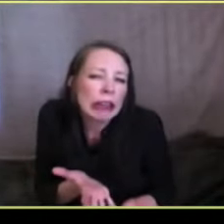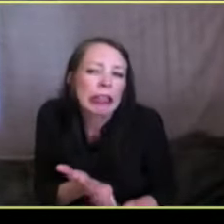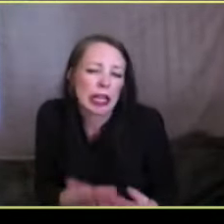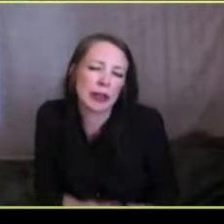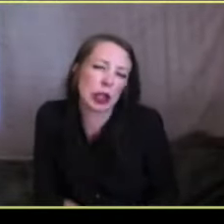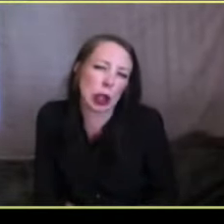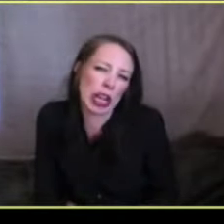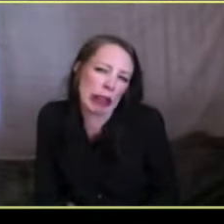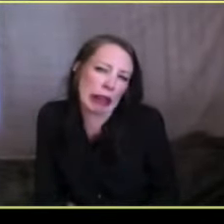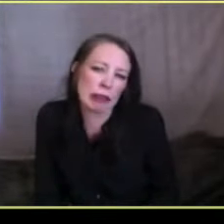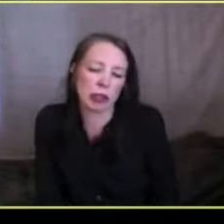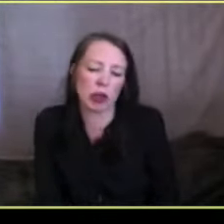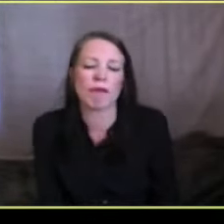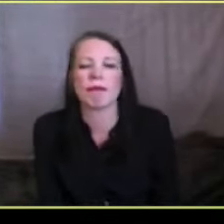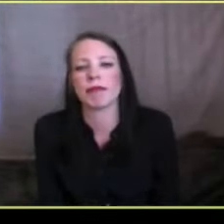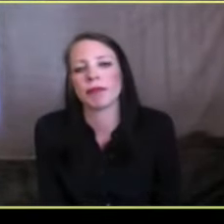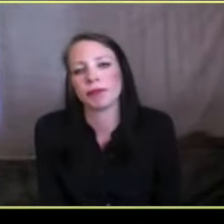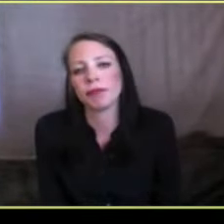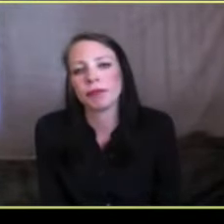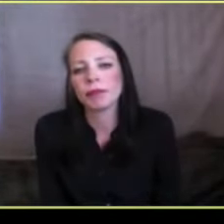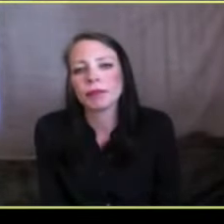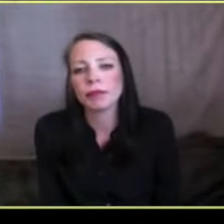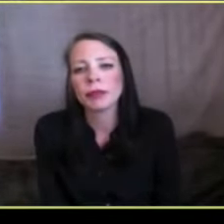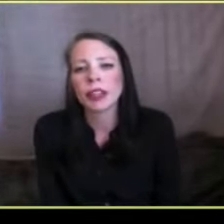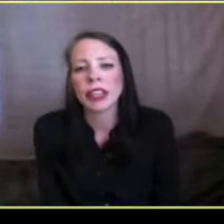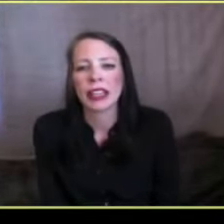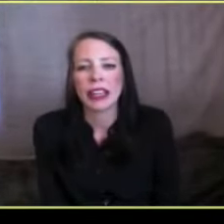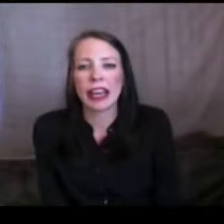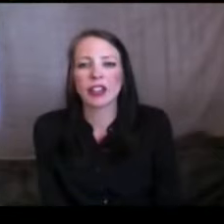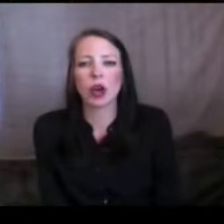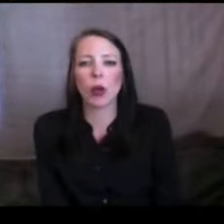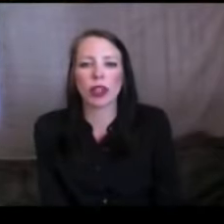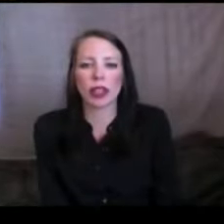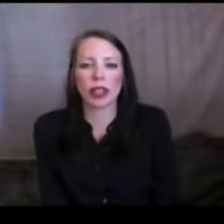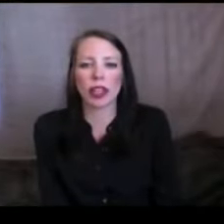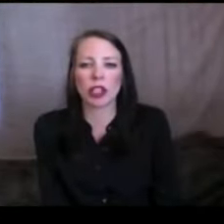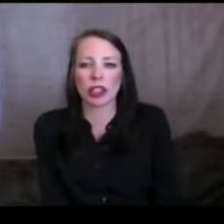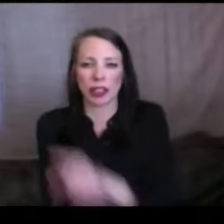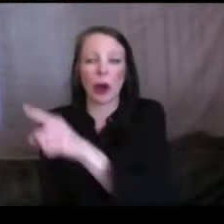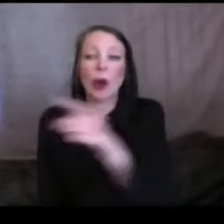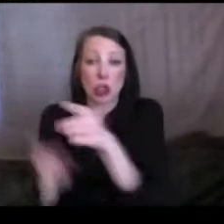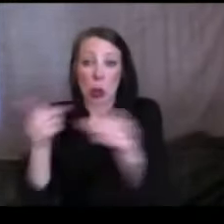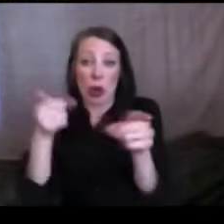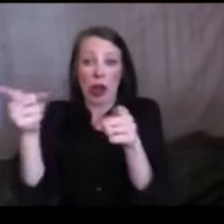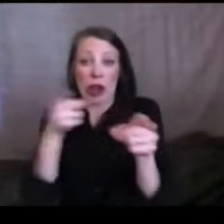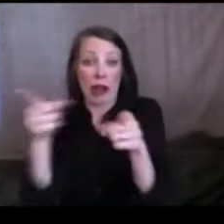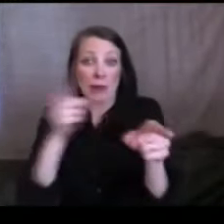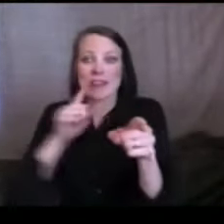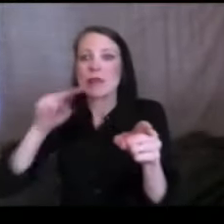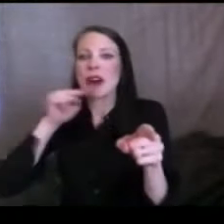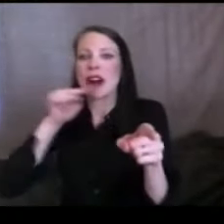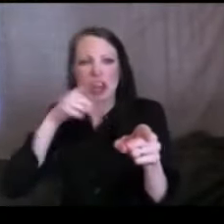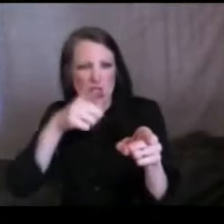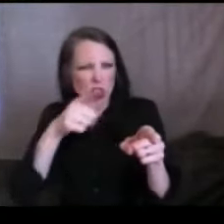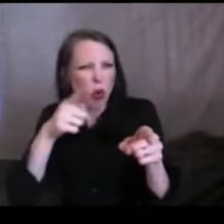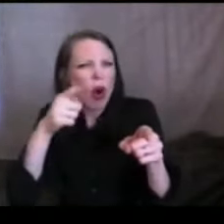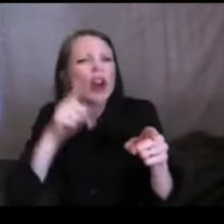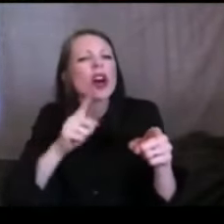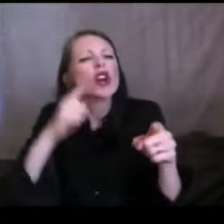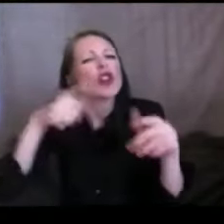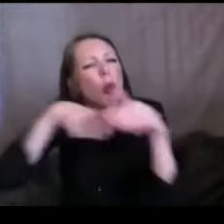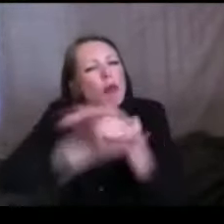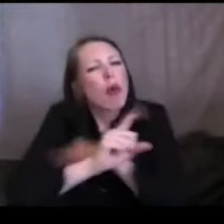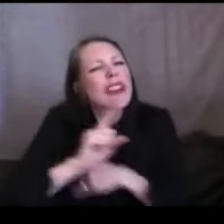learning. That. So how about you, Mohammed? Did you lose your hearing when you were young as well?